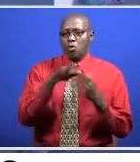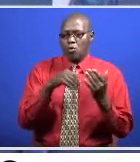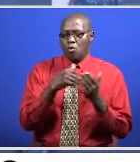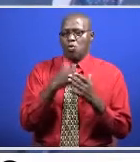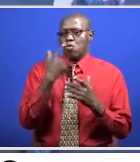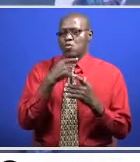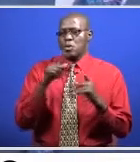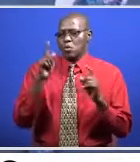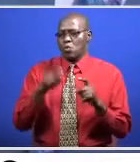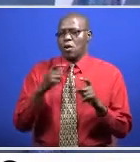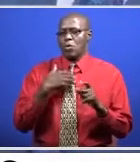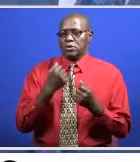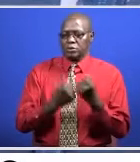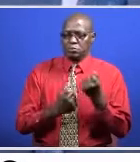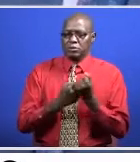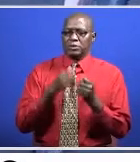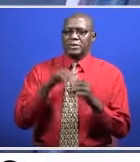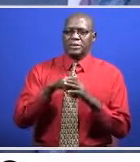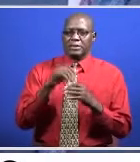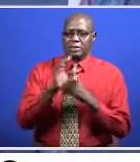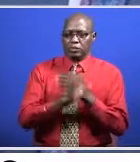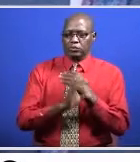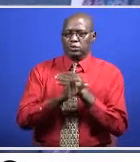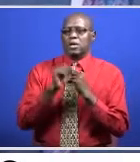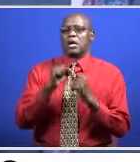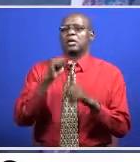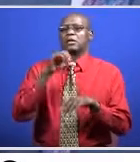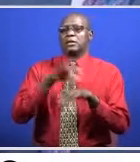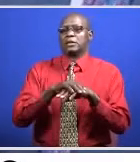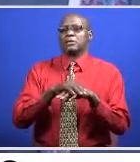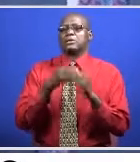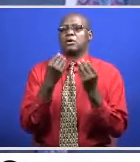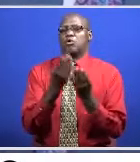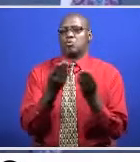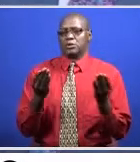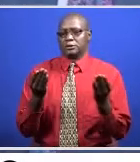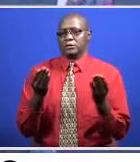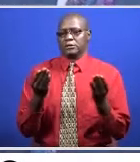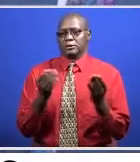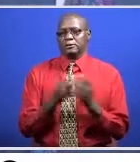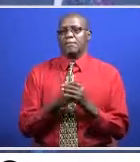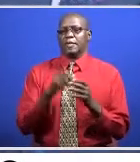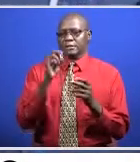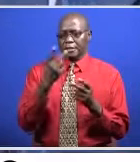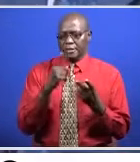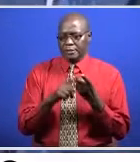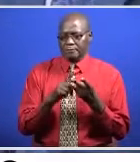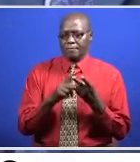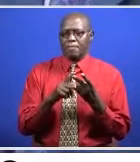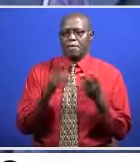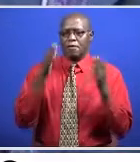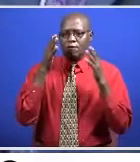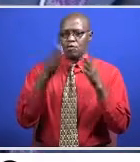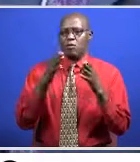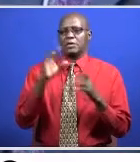requires to get our support across the country is able to get the commodities at the last mile. The second one is a focus on